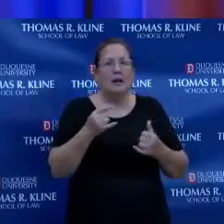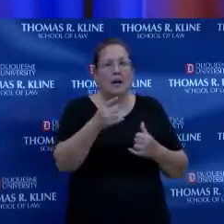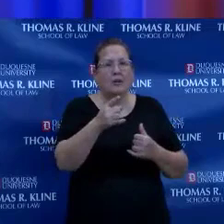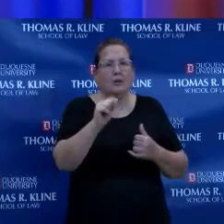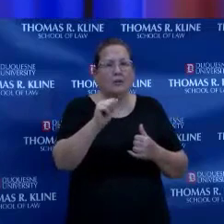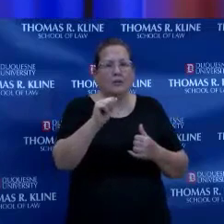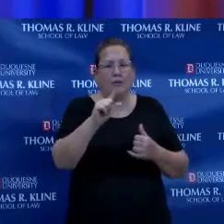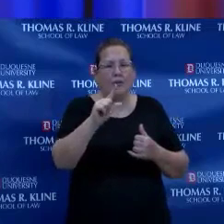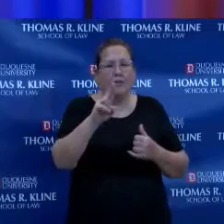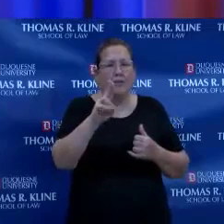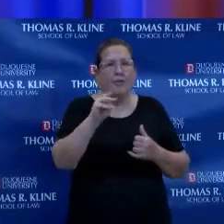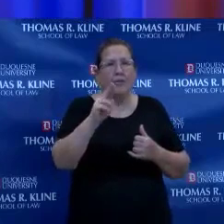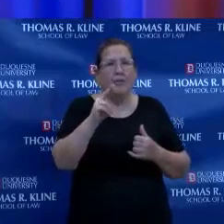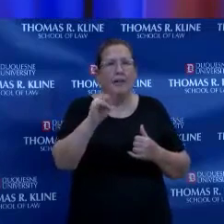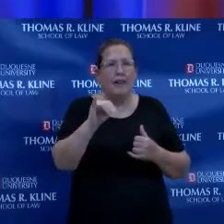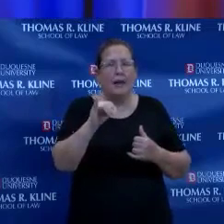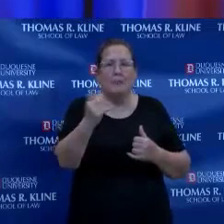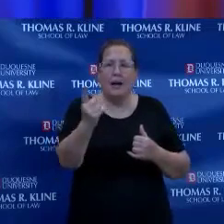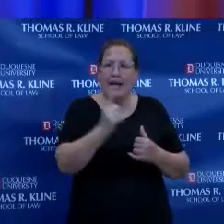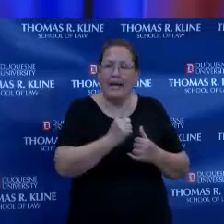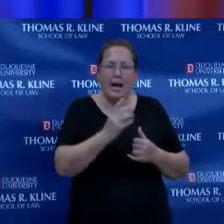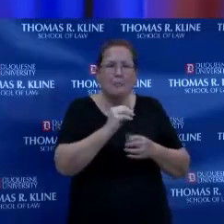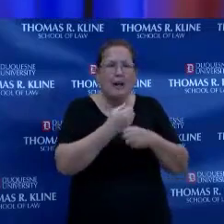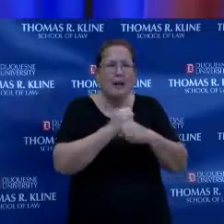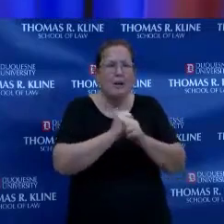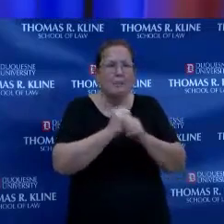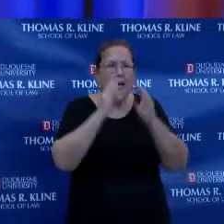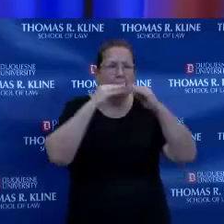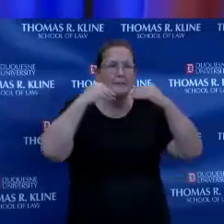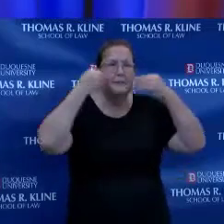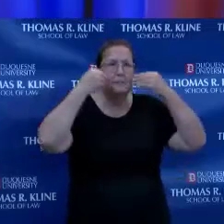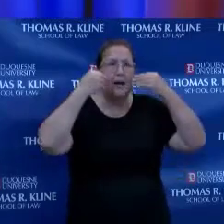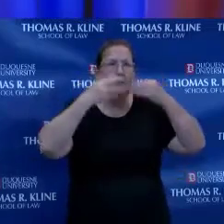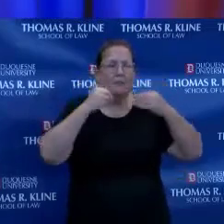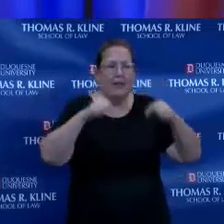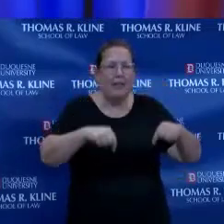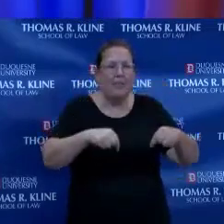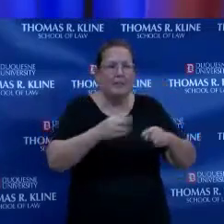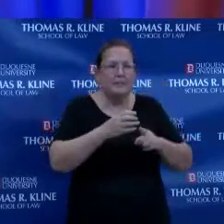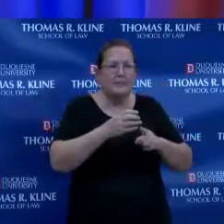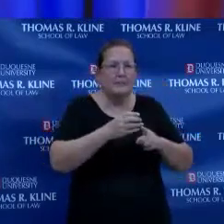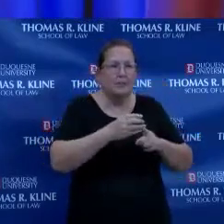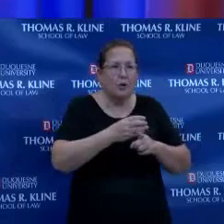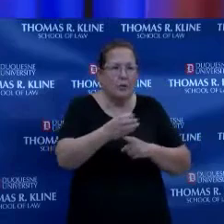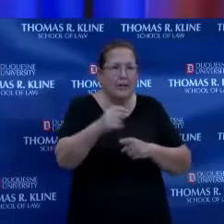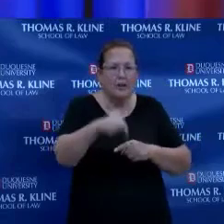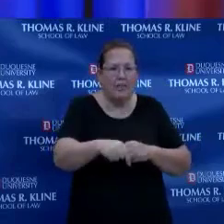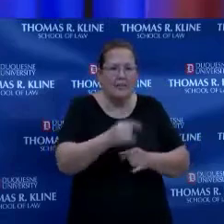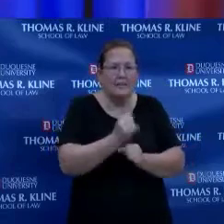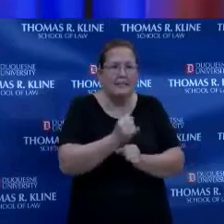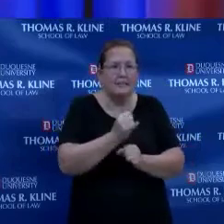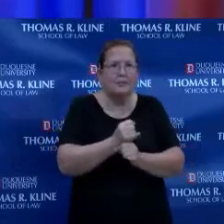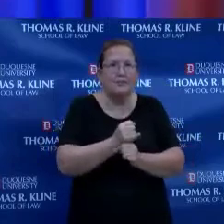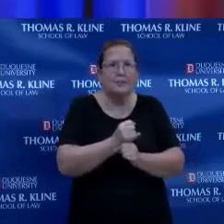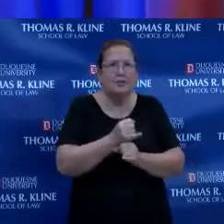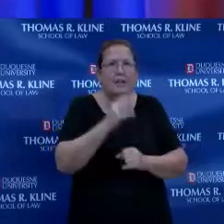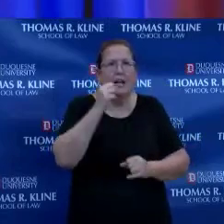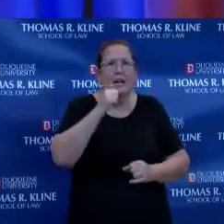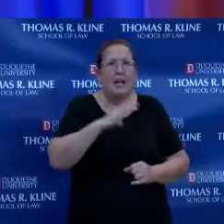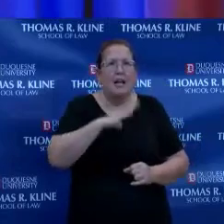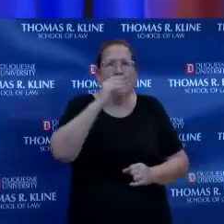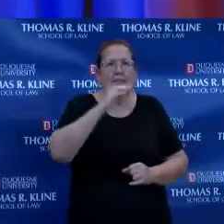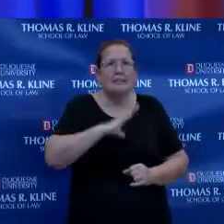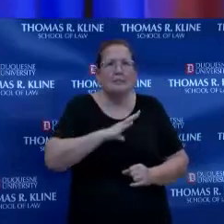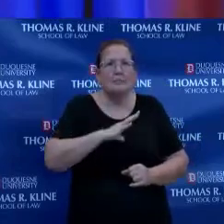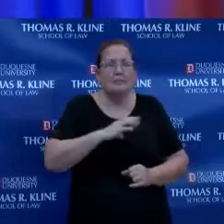of one of the nation's finest and most rigorous institutions of legal education. Ladies and gentlemen, I can vouch for